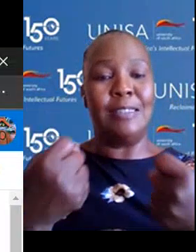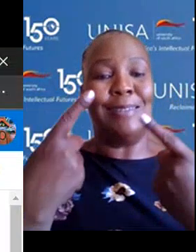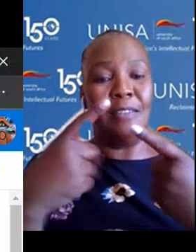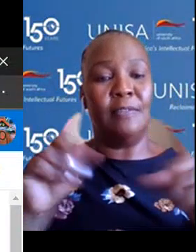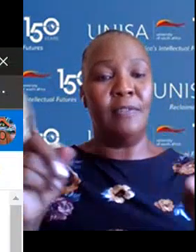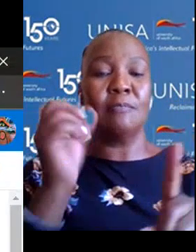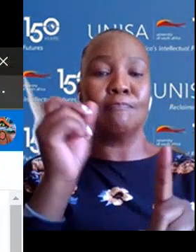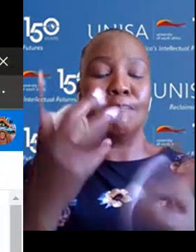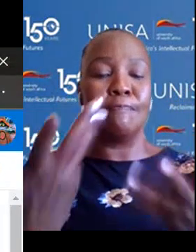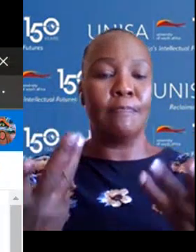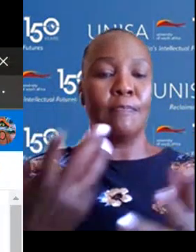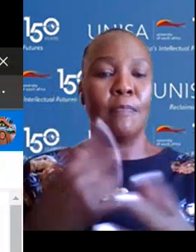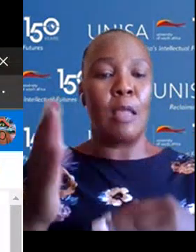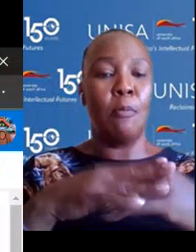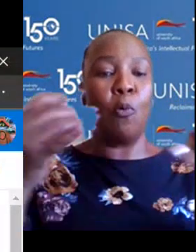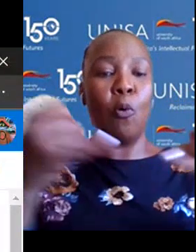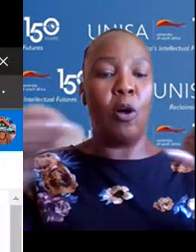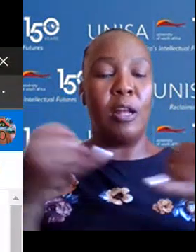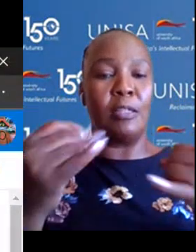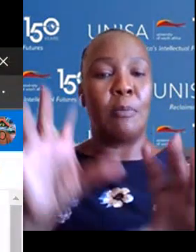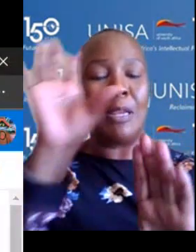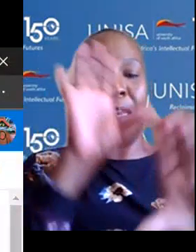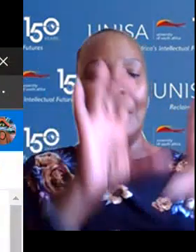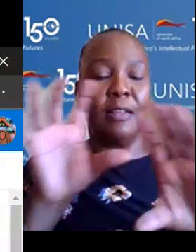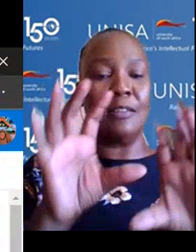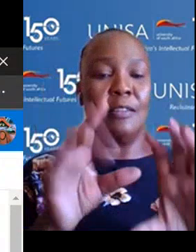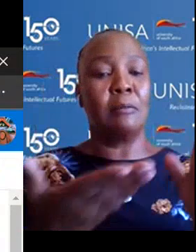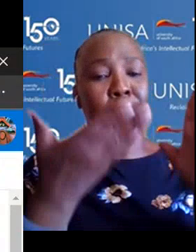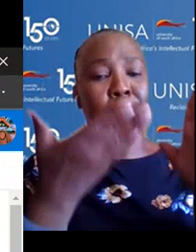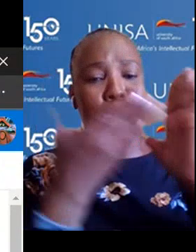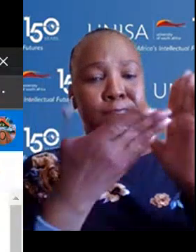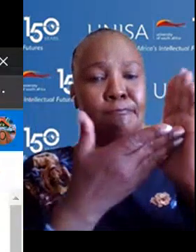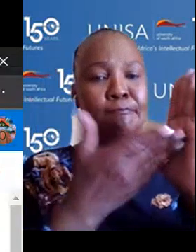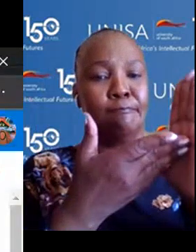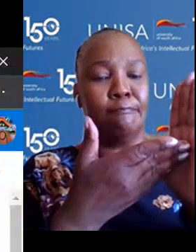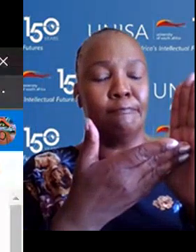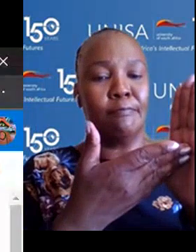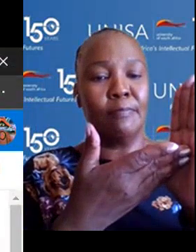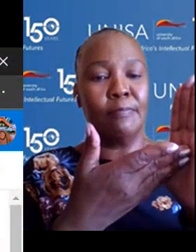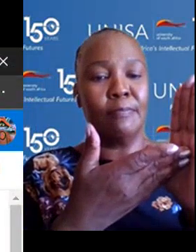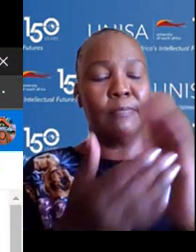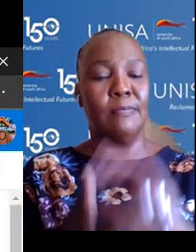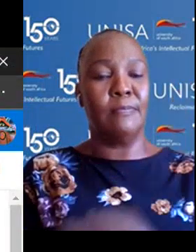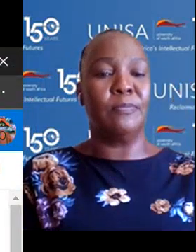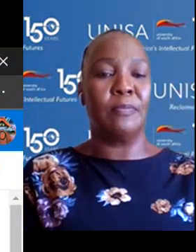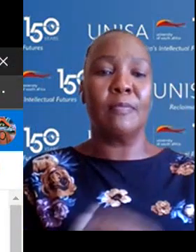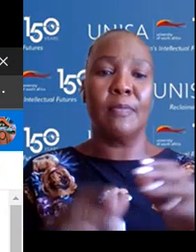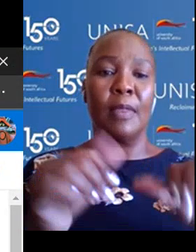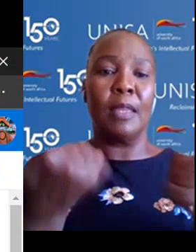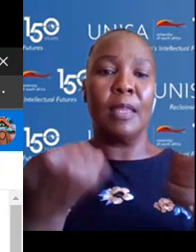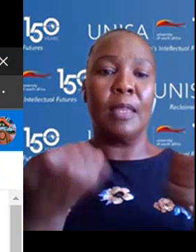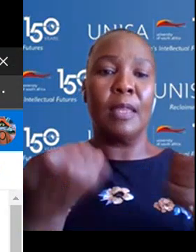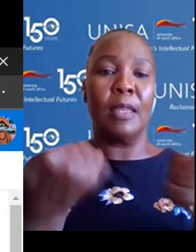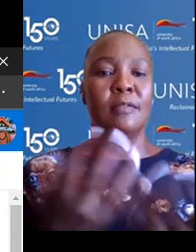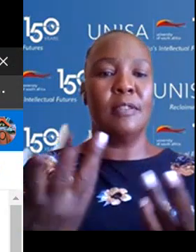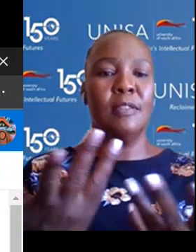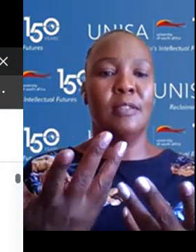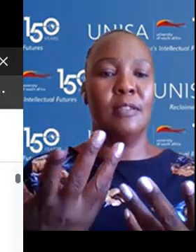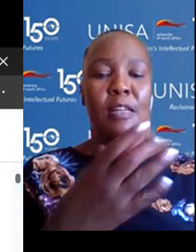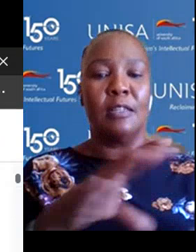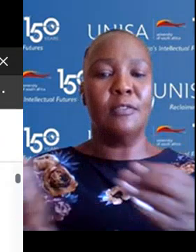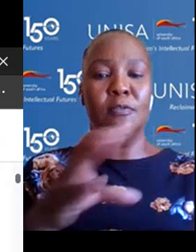is I'm online, I'm in the cloud, but there it is. There's my folder. Great, so let's see, what's the activity